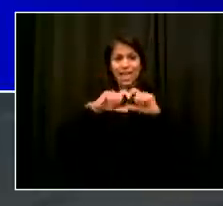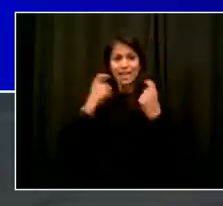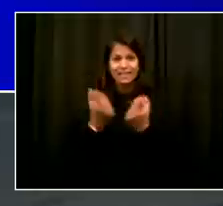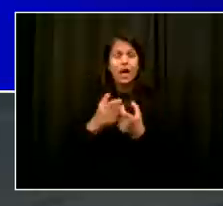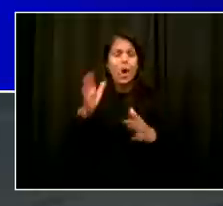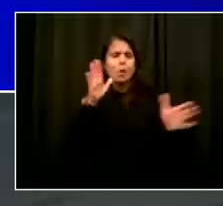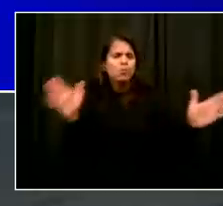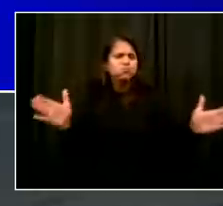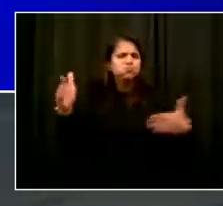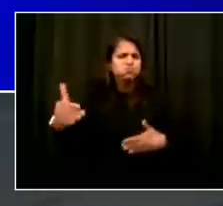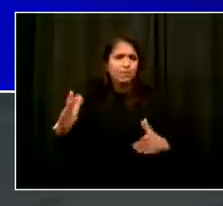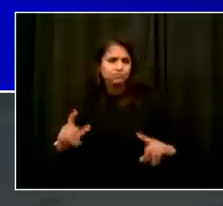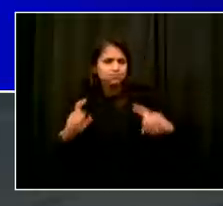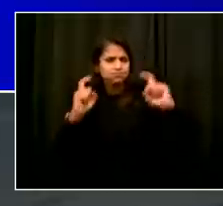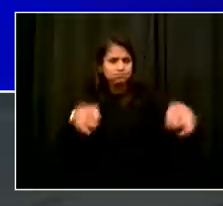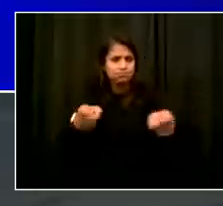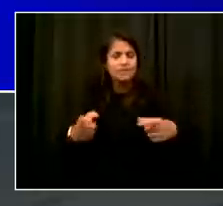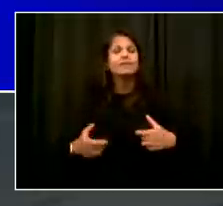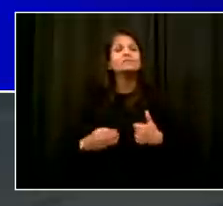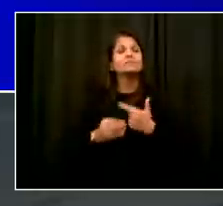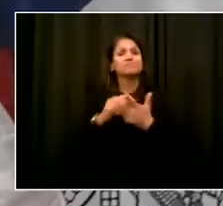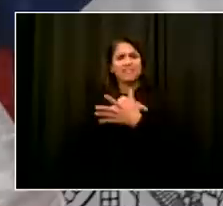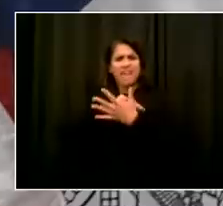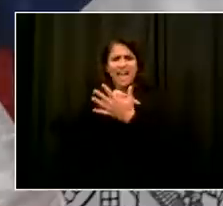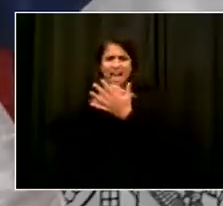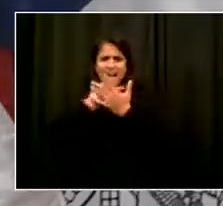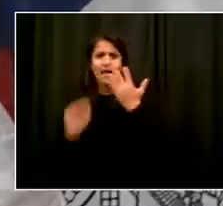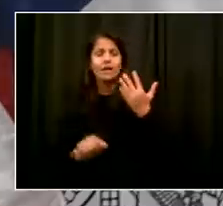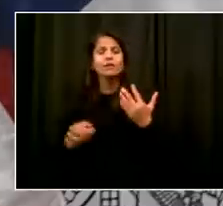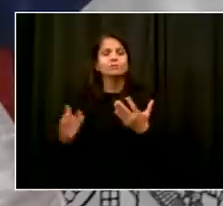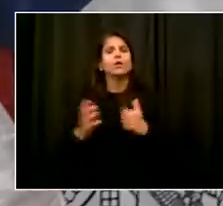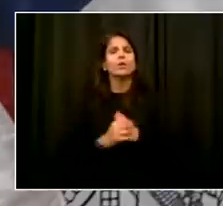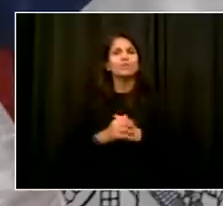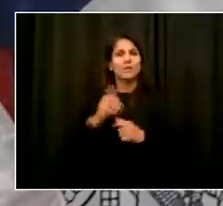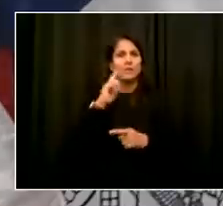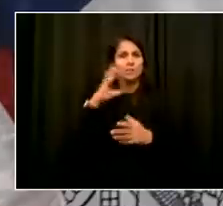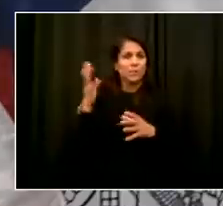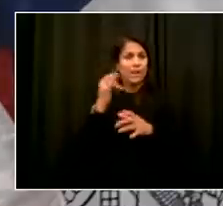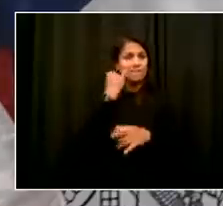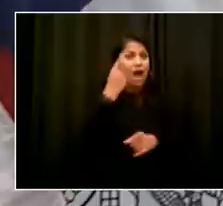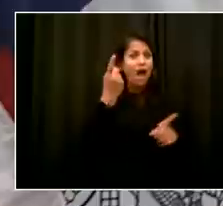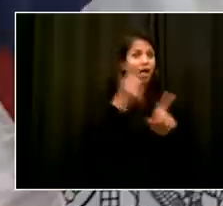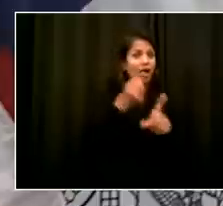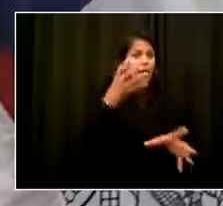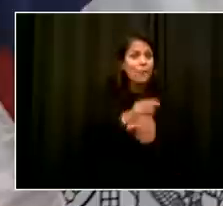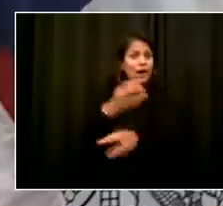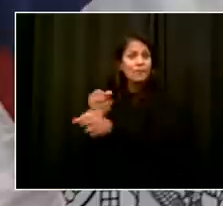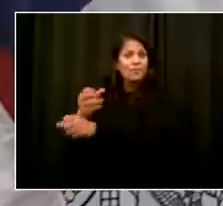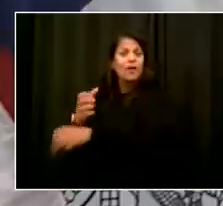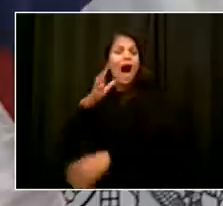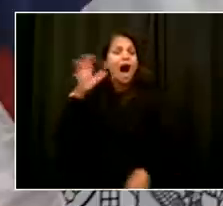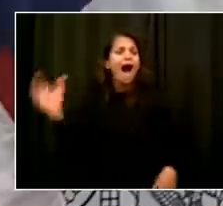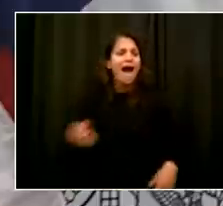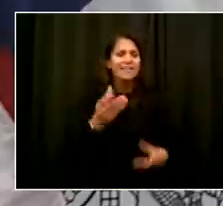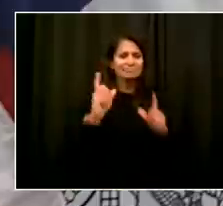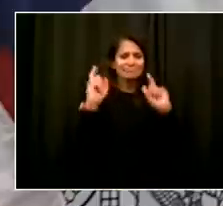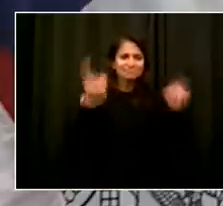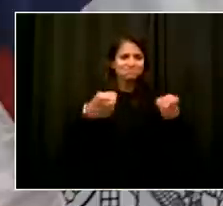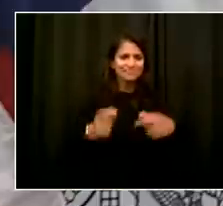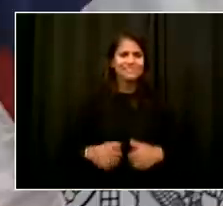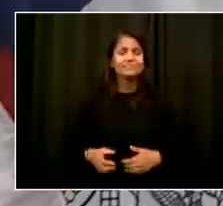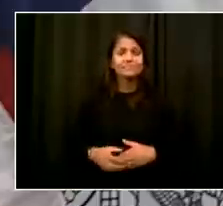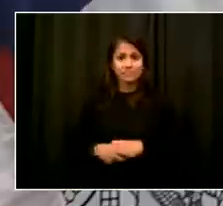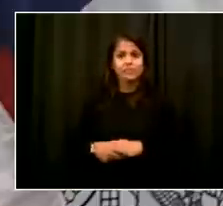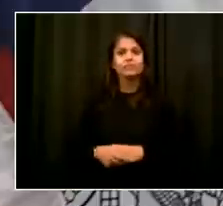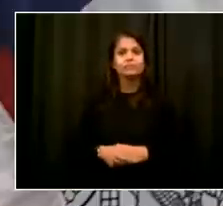and sign up. And here to tell you about what it really means and to talk about the extraordinary work of the folks at the Blood Center,